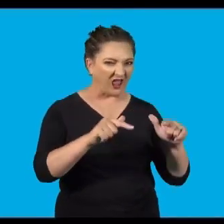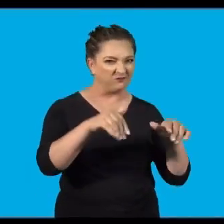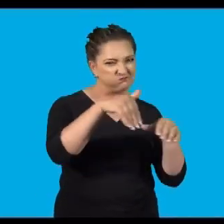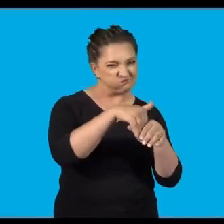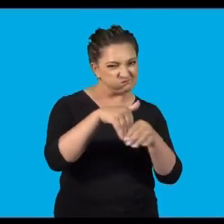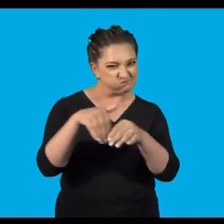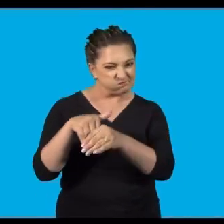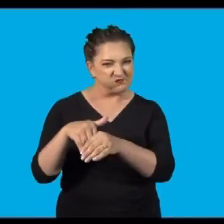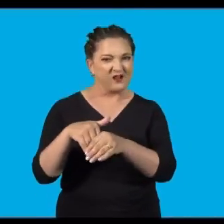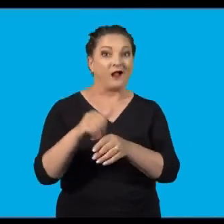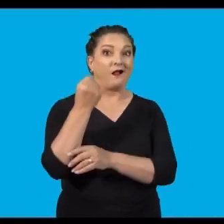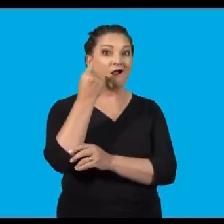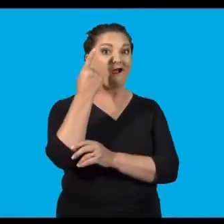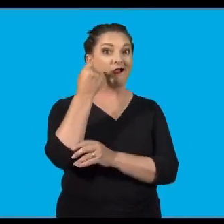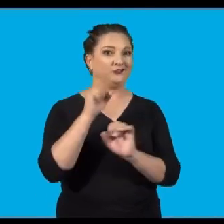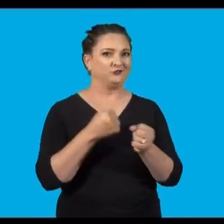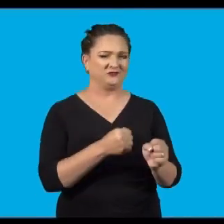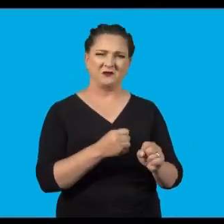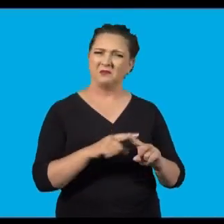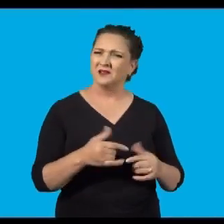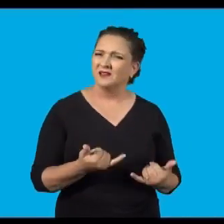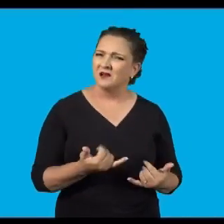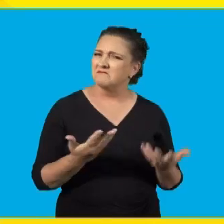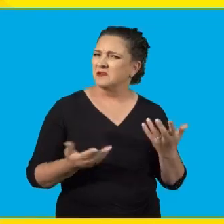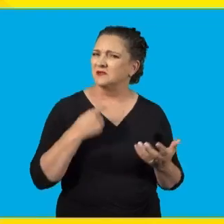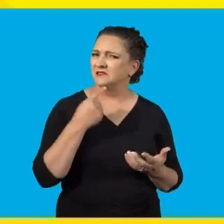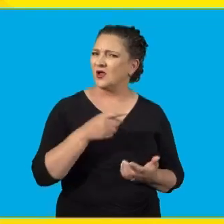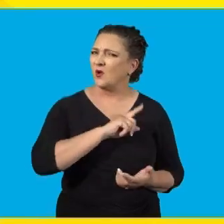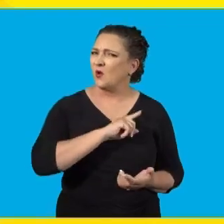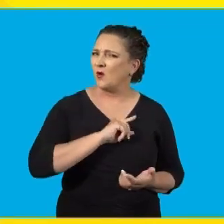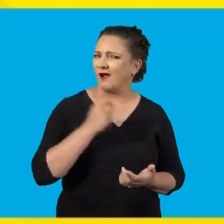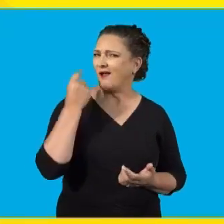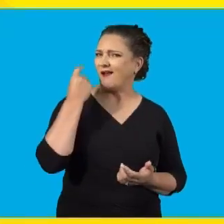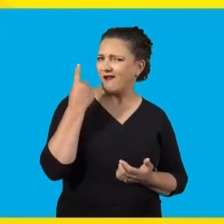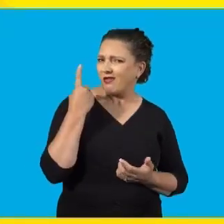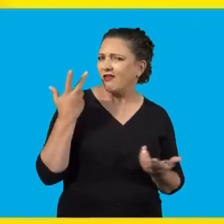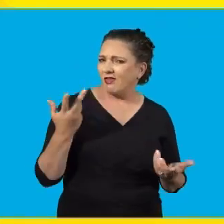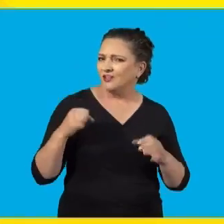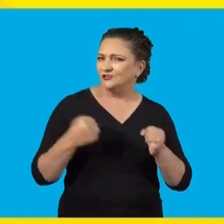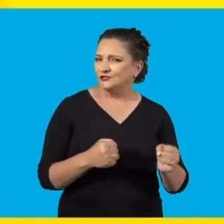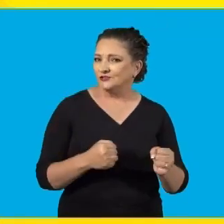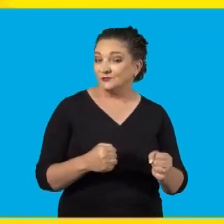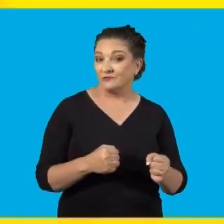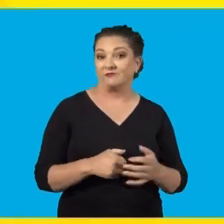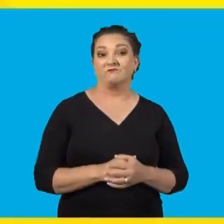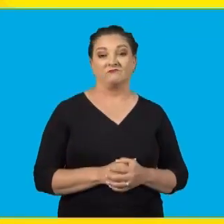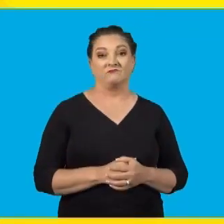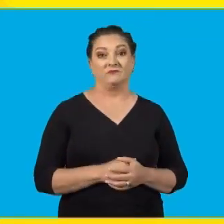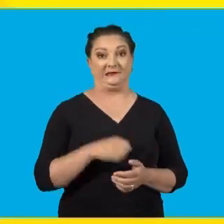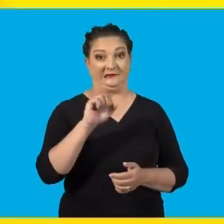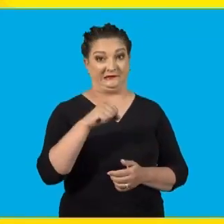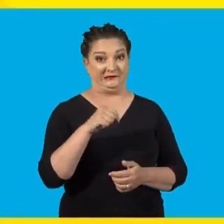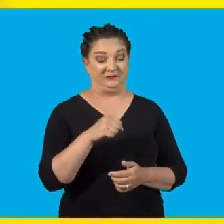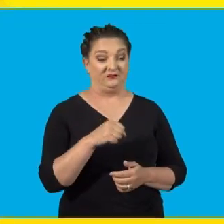features as well as comprehension strategies. Now you're going to say, well, why are we doing comprehension strategies? Remember, as much